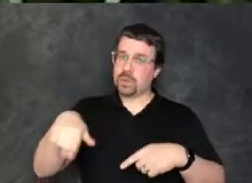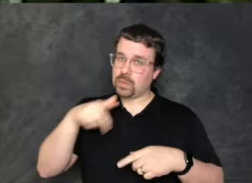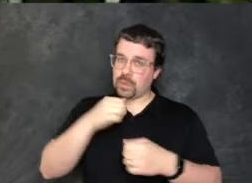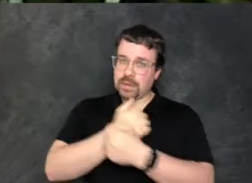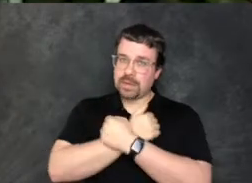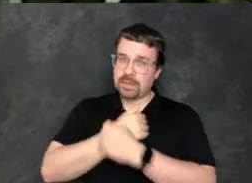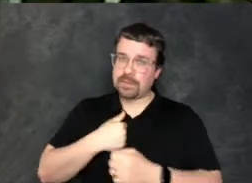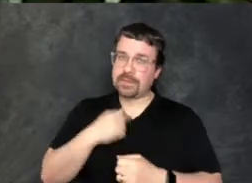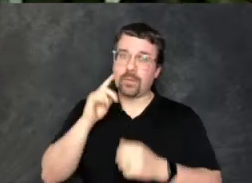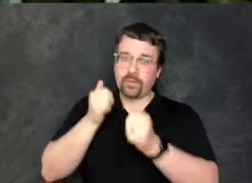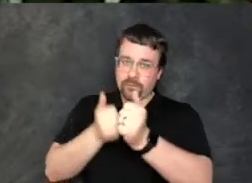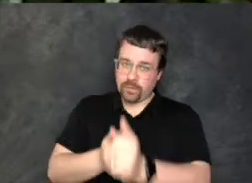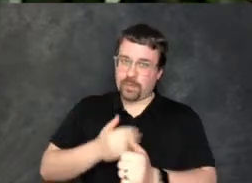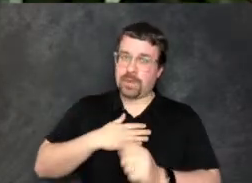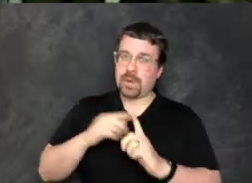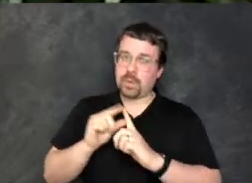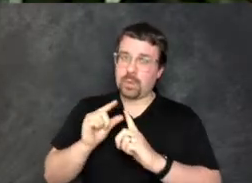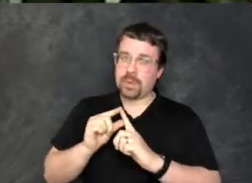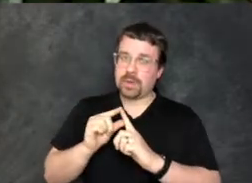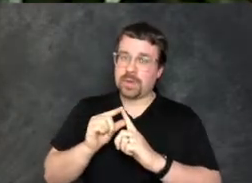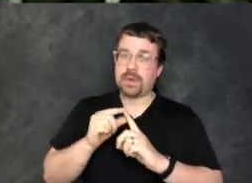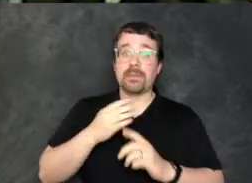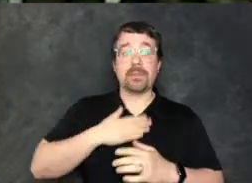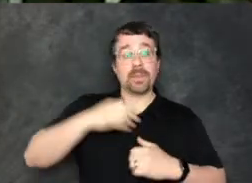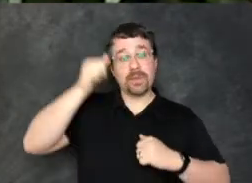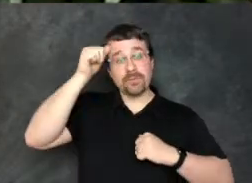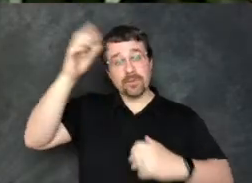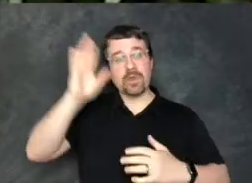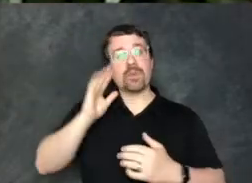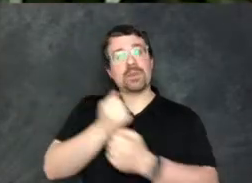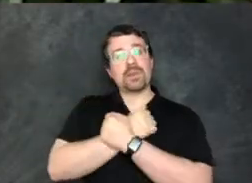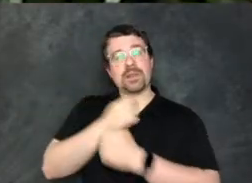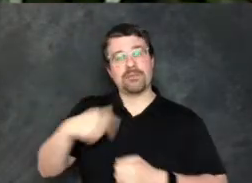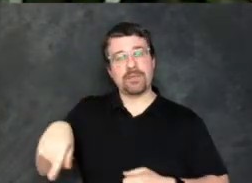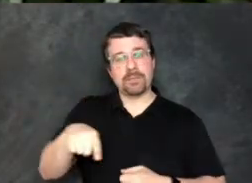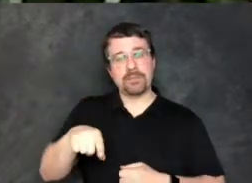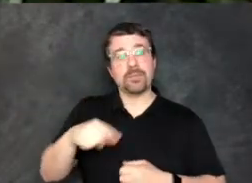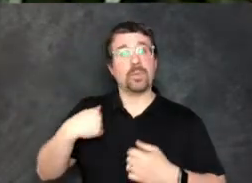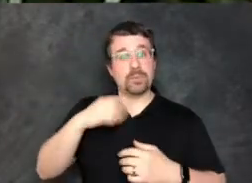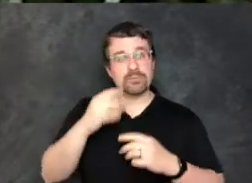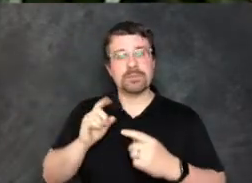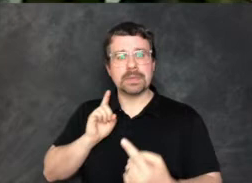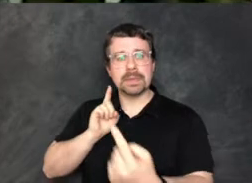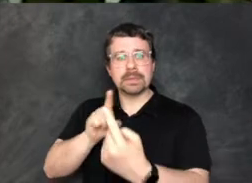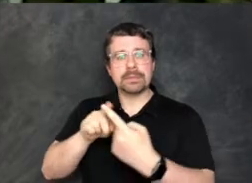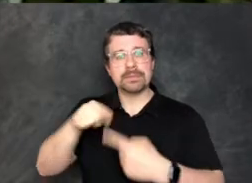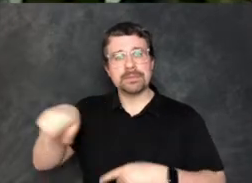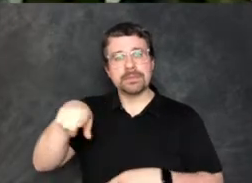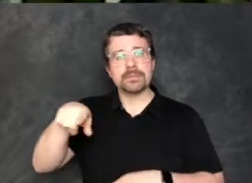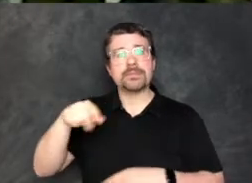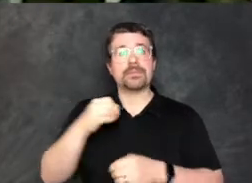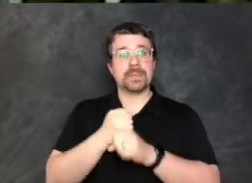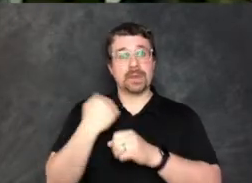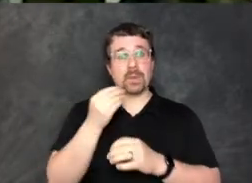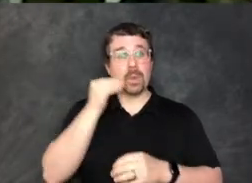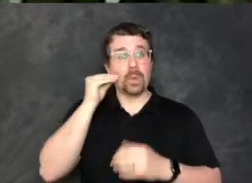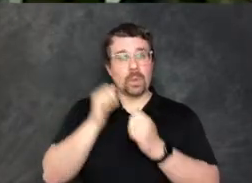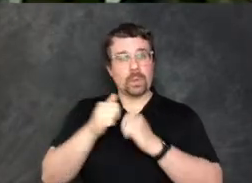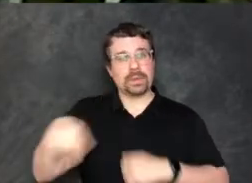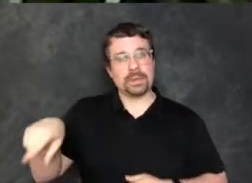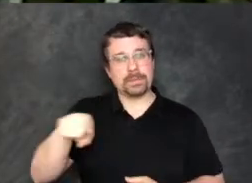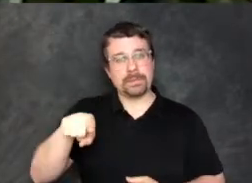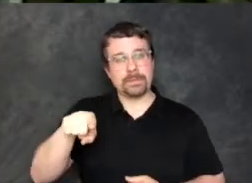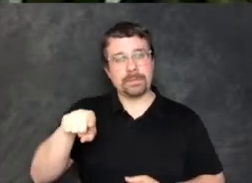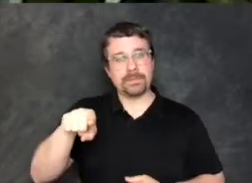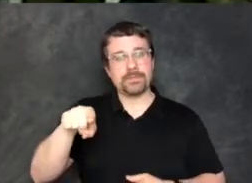answered him, those who love me will keep my word, and my Father will love them, and we will come to them